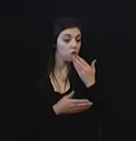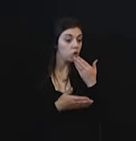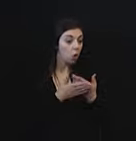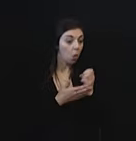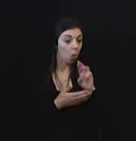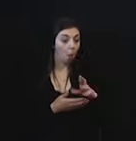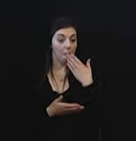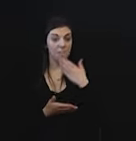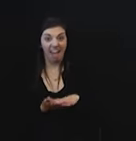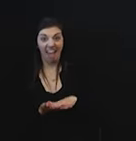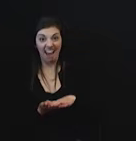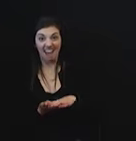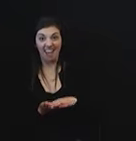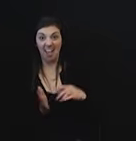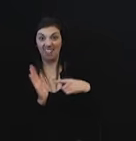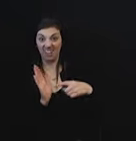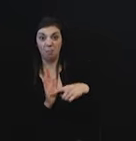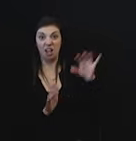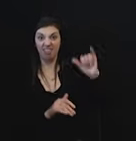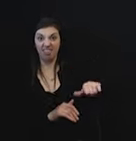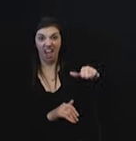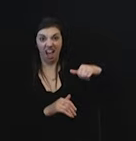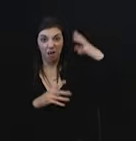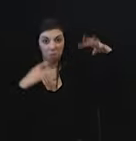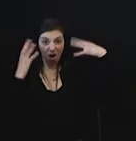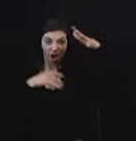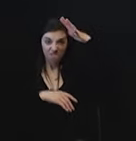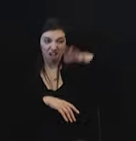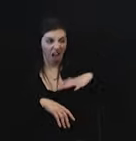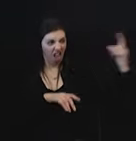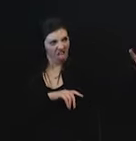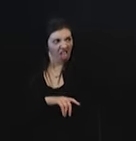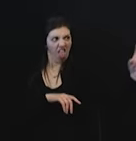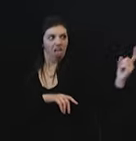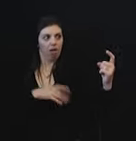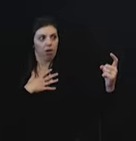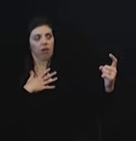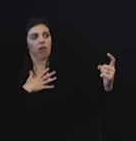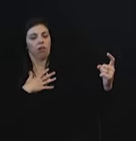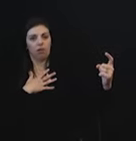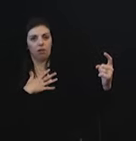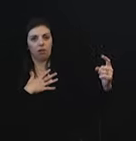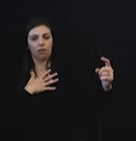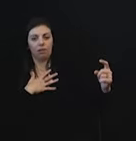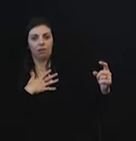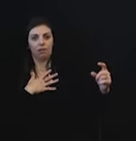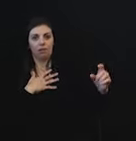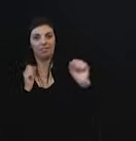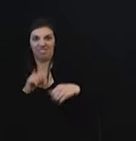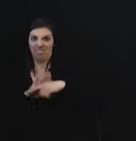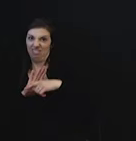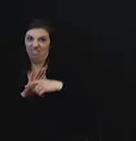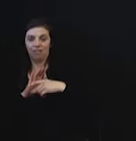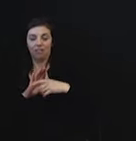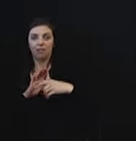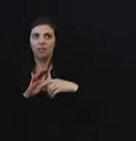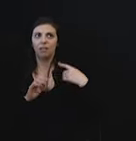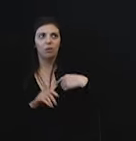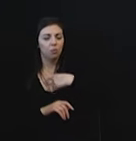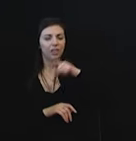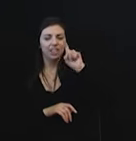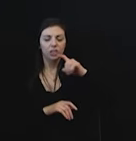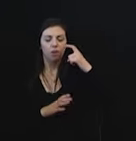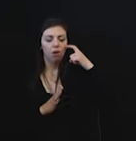breathtaking, amazing, surprising moments in our life, whatever it may be, Jesus meets every single one of those moments with his